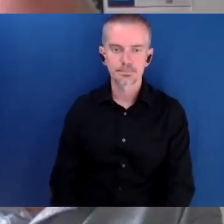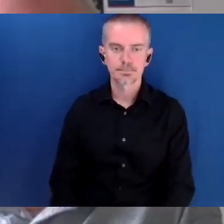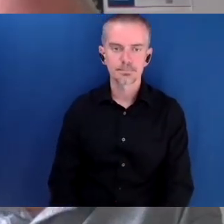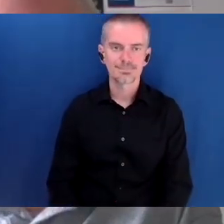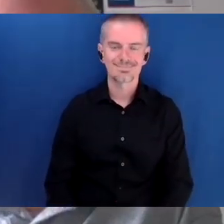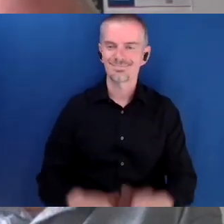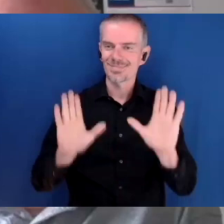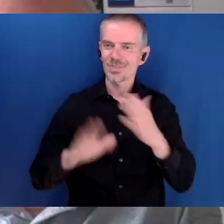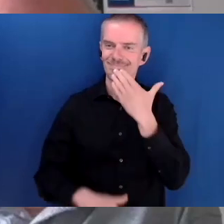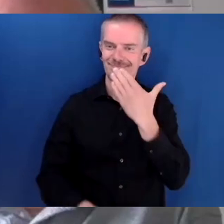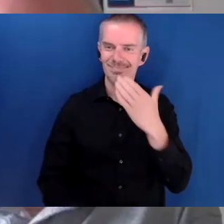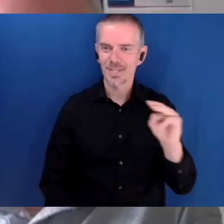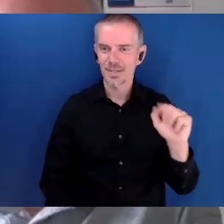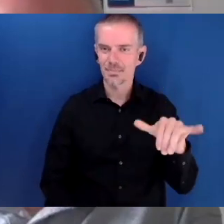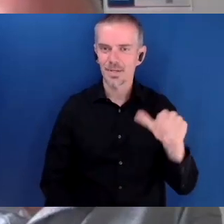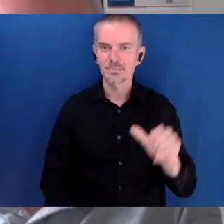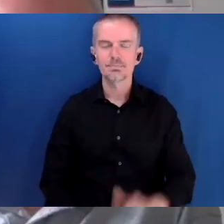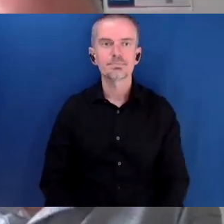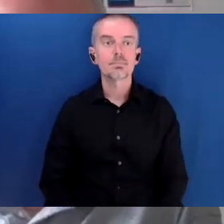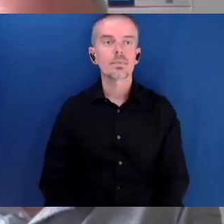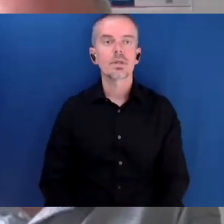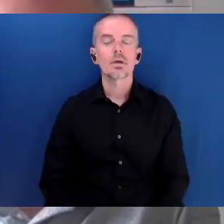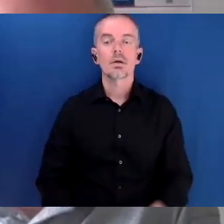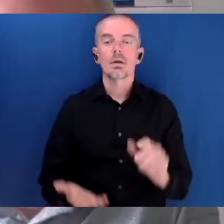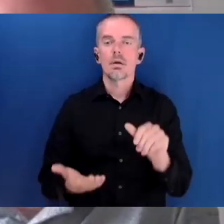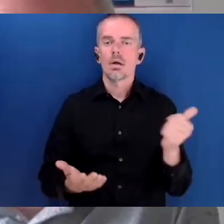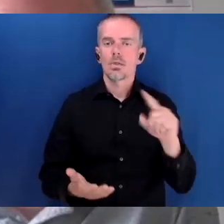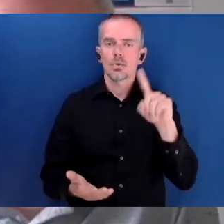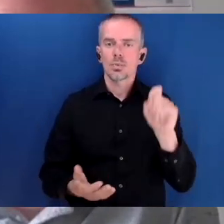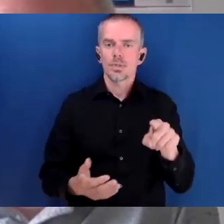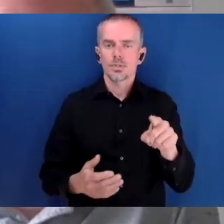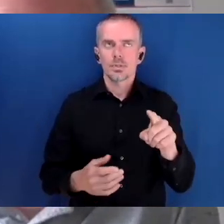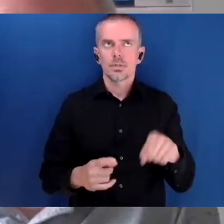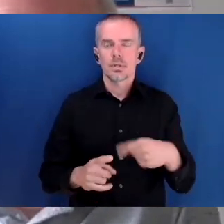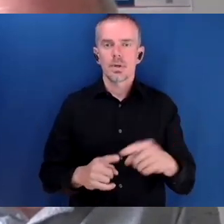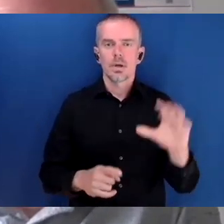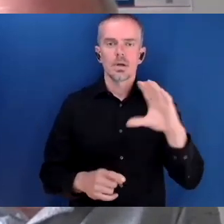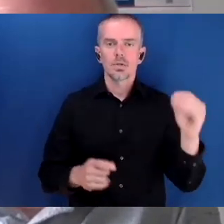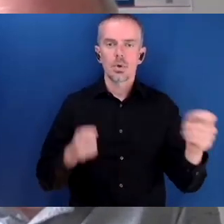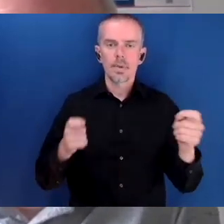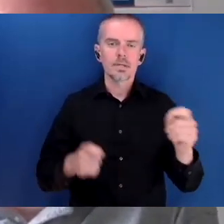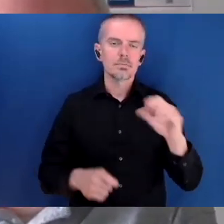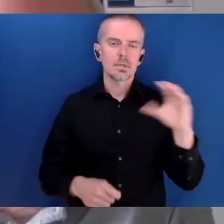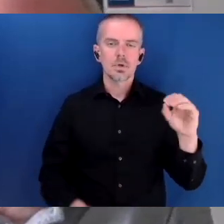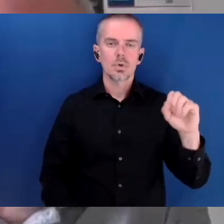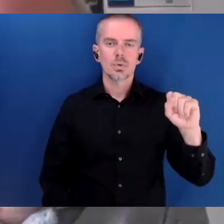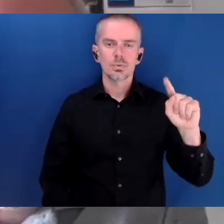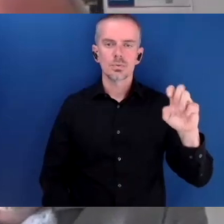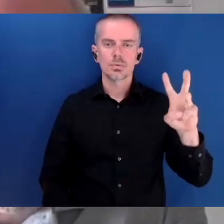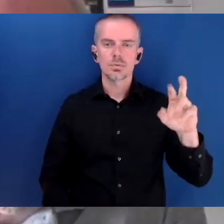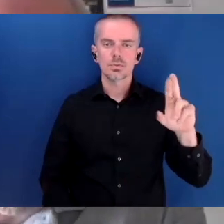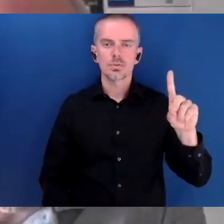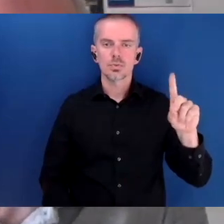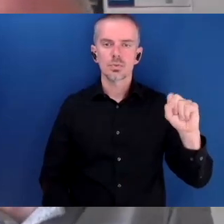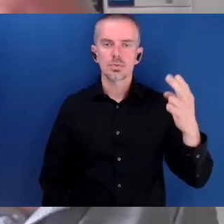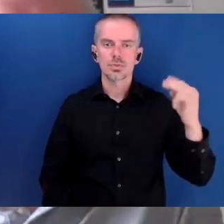Great, thanks so much, Maya. We have a question about co-management and co-stewardship, but I think Tasha's rejoining, so